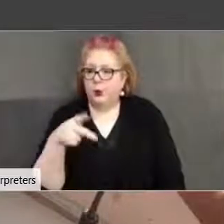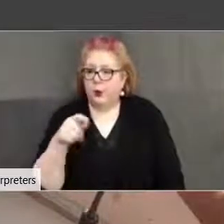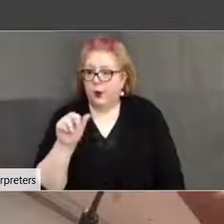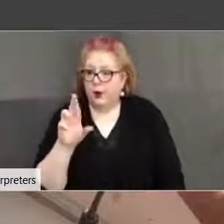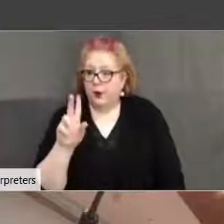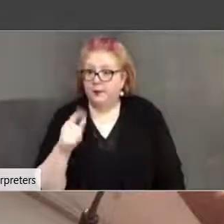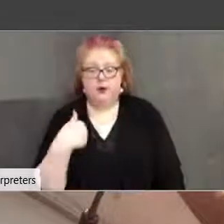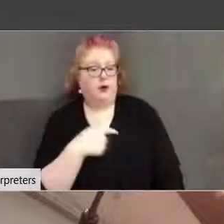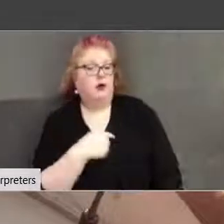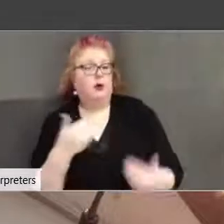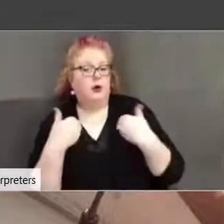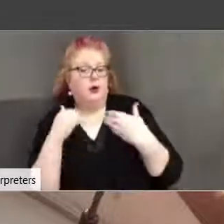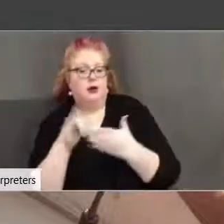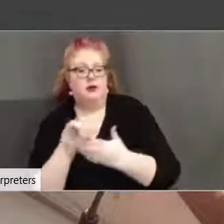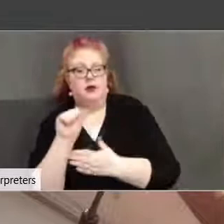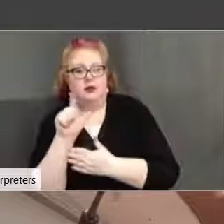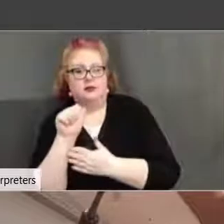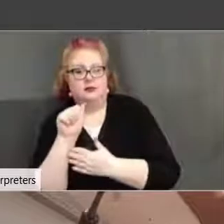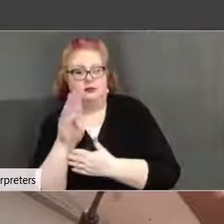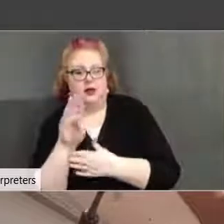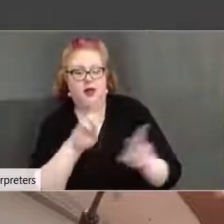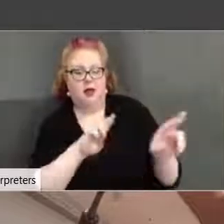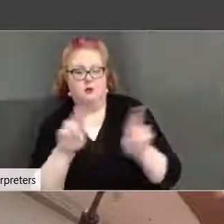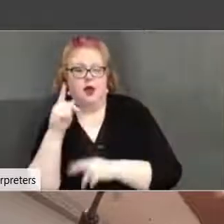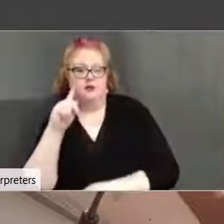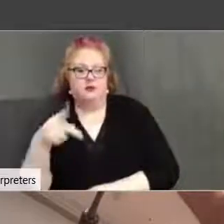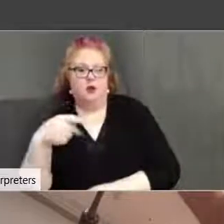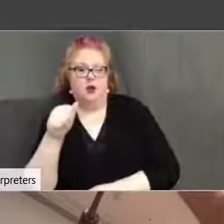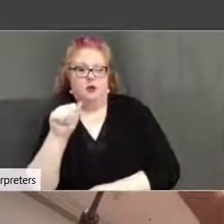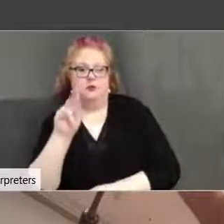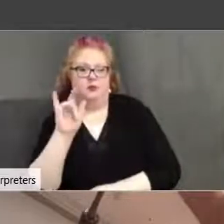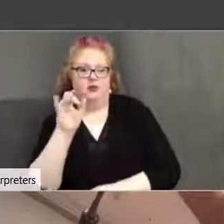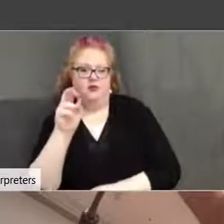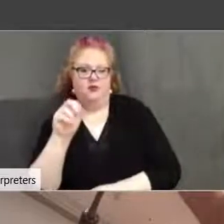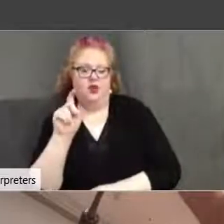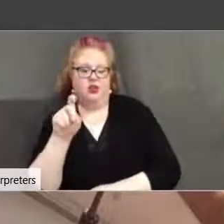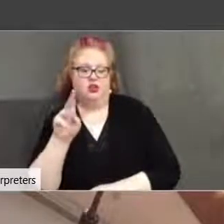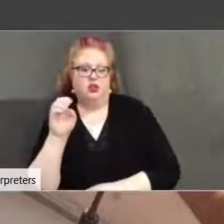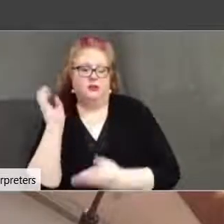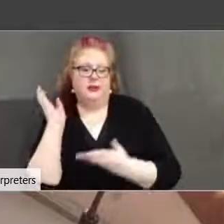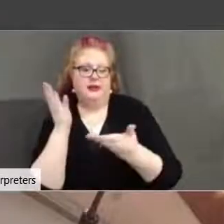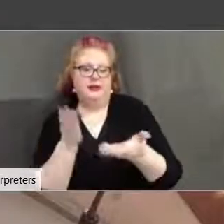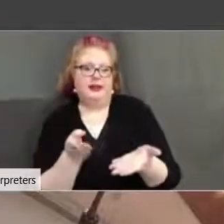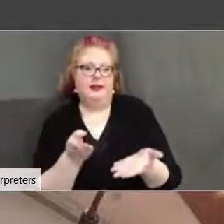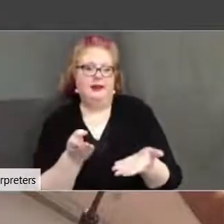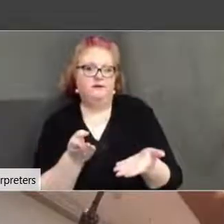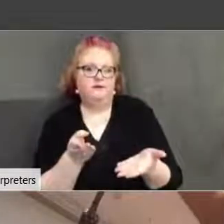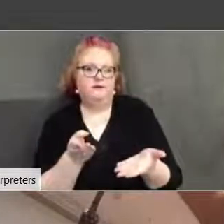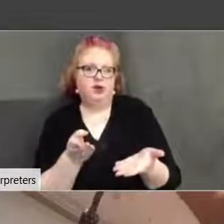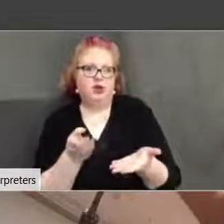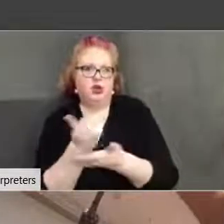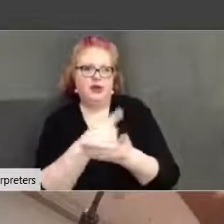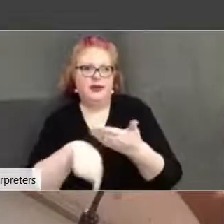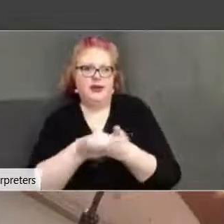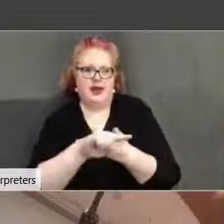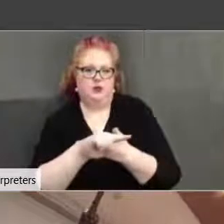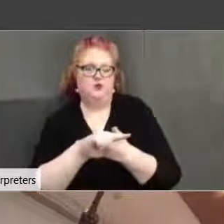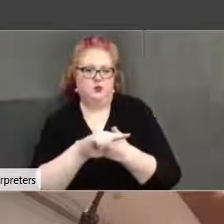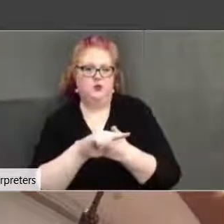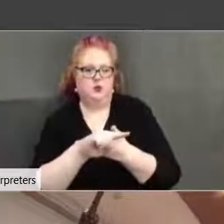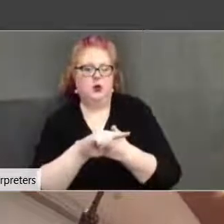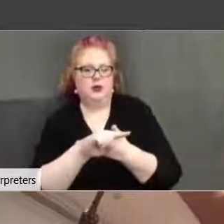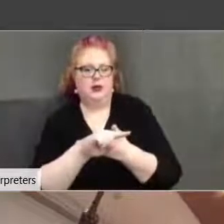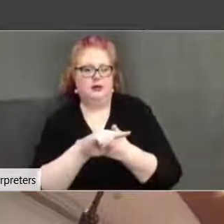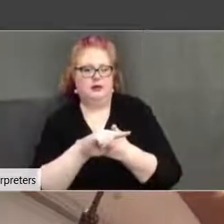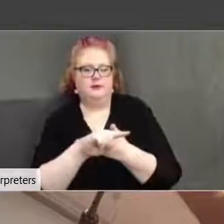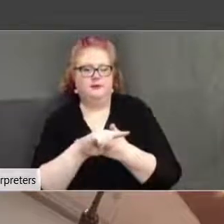ready for the pavilion. The pavilion should be delivered next week. So that is in progress and should be completed in